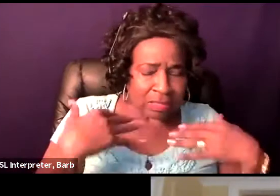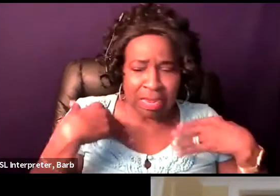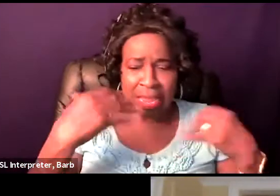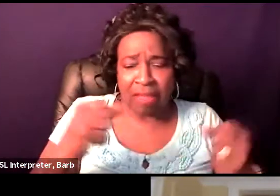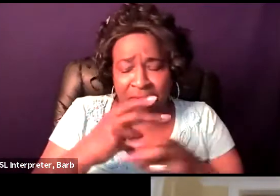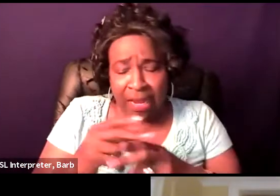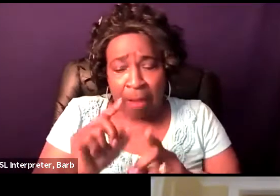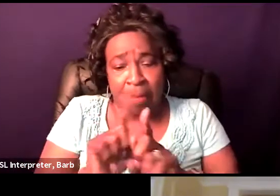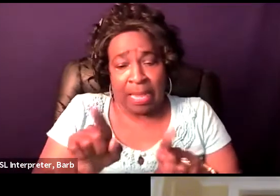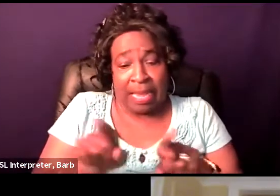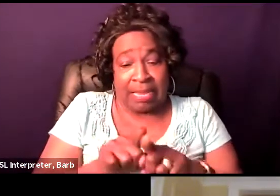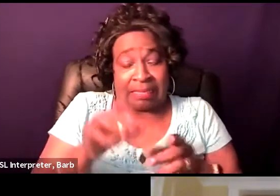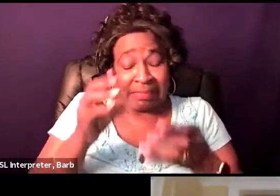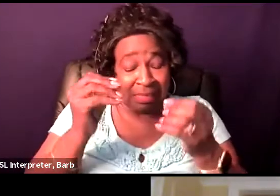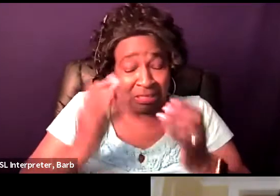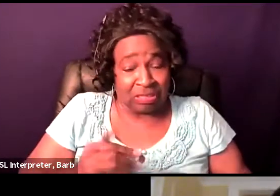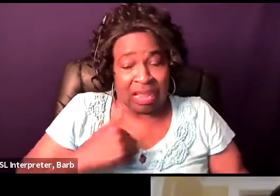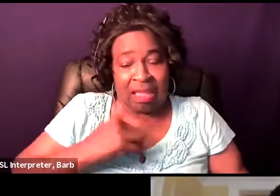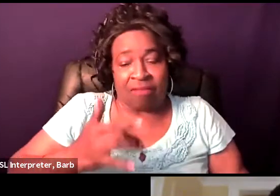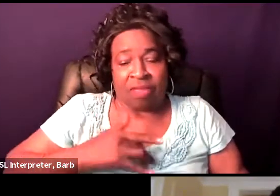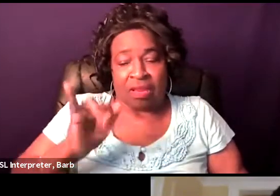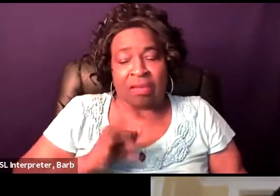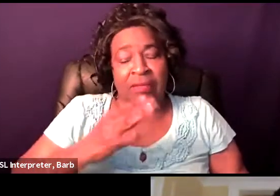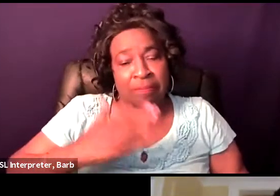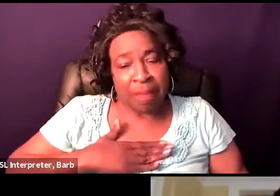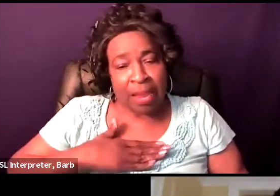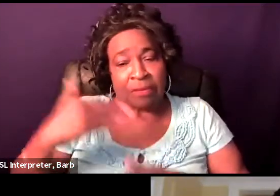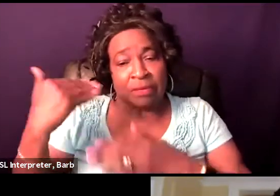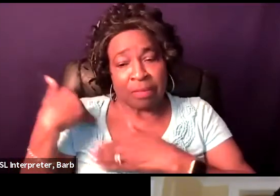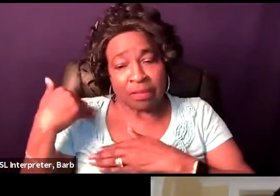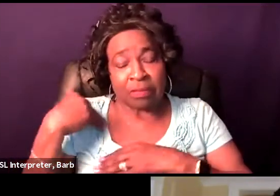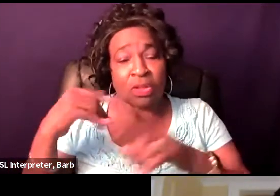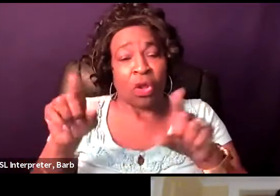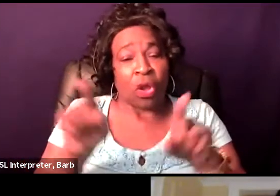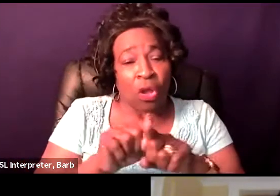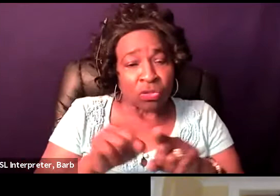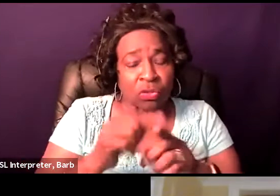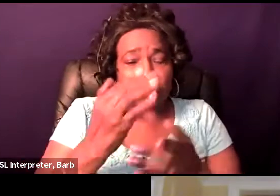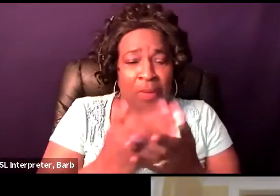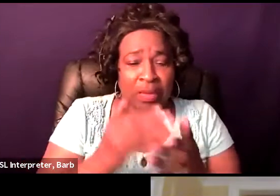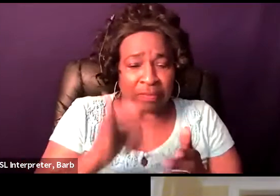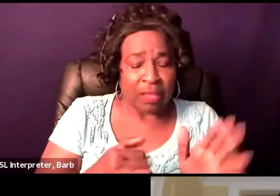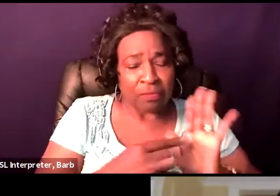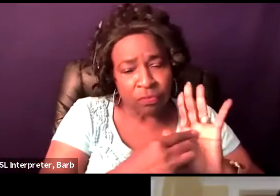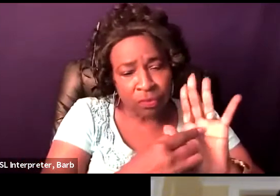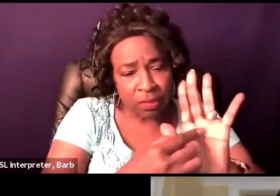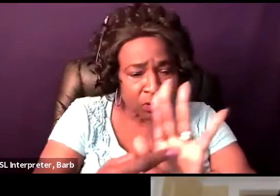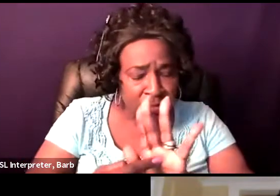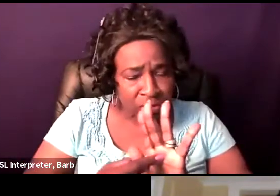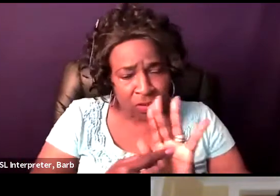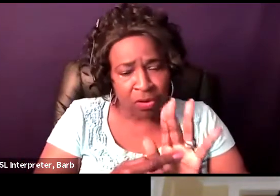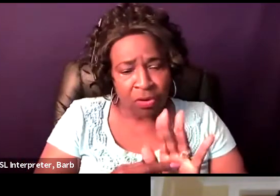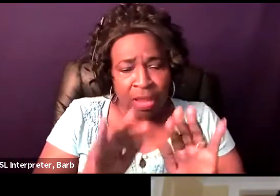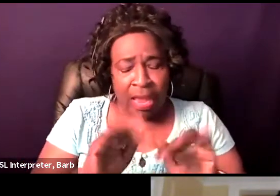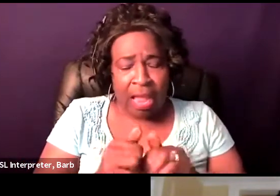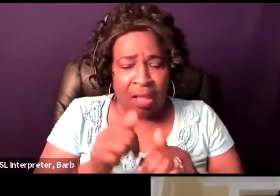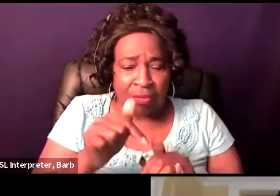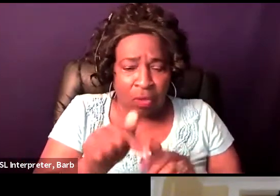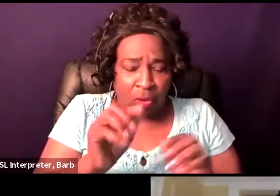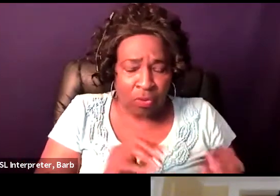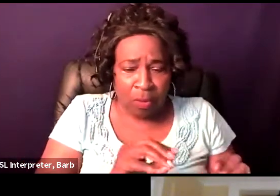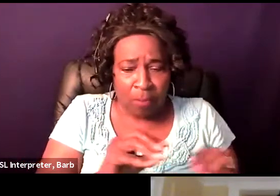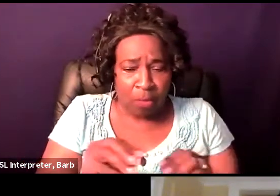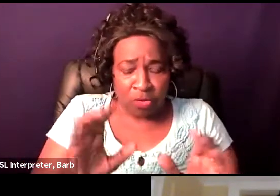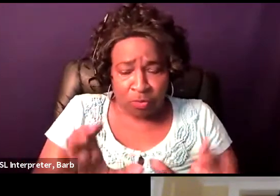teacher, I feel it's my responsibility also, as part of that, to show how groups and movements